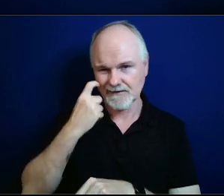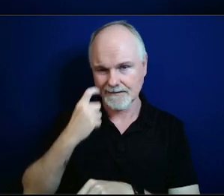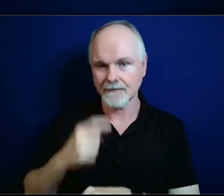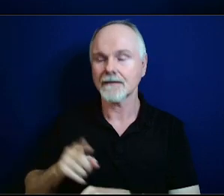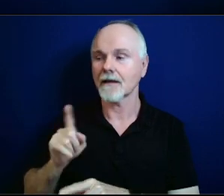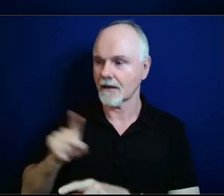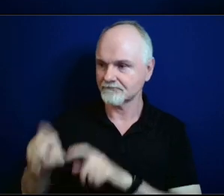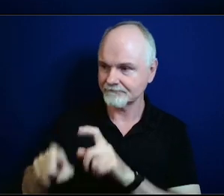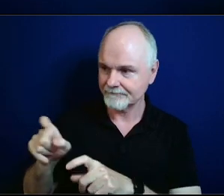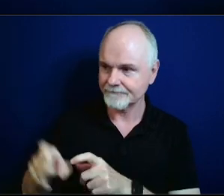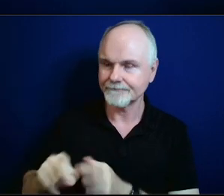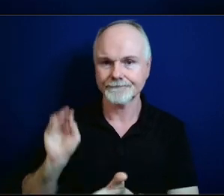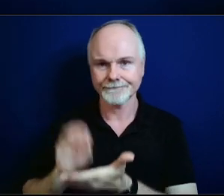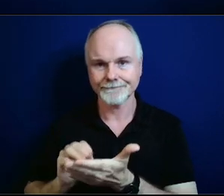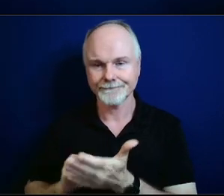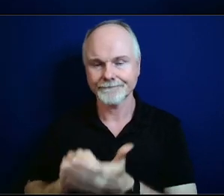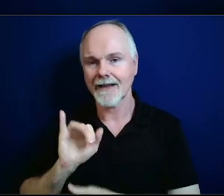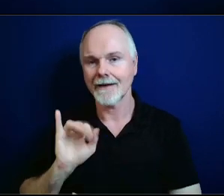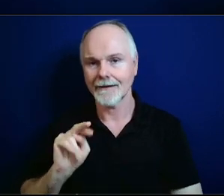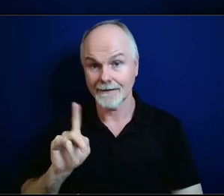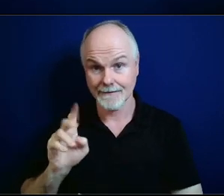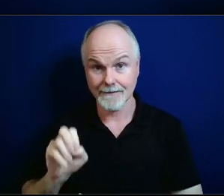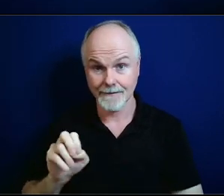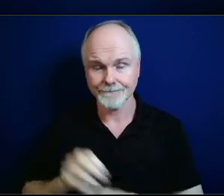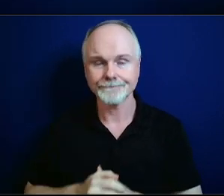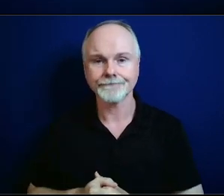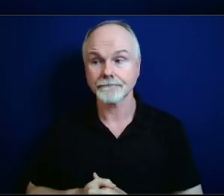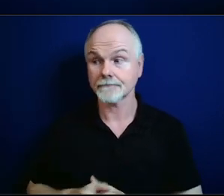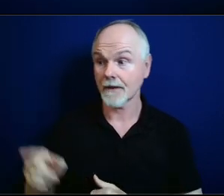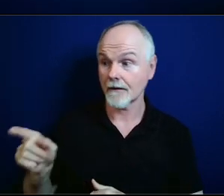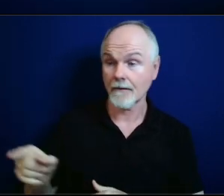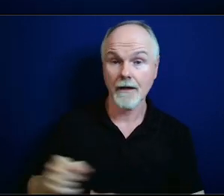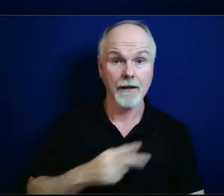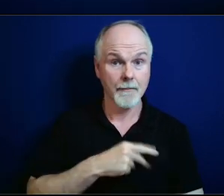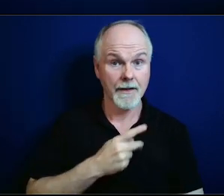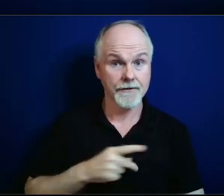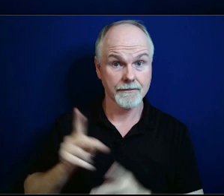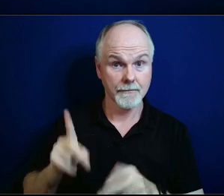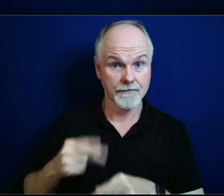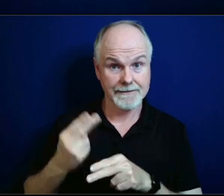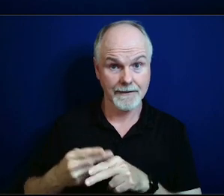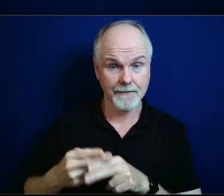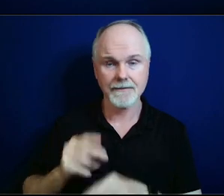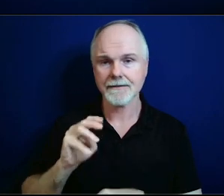The patient's name is Mrs. Linda Thompson.